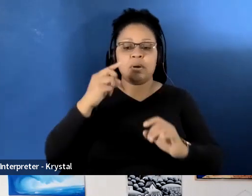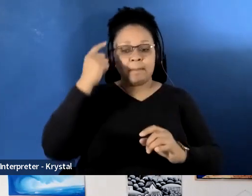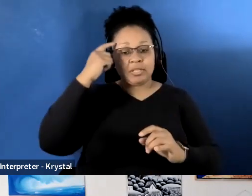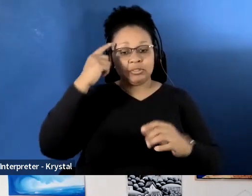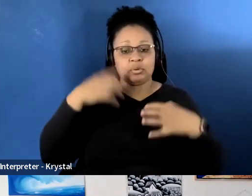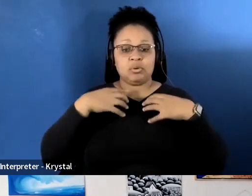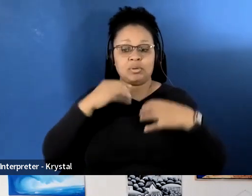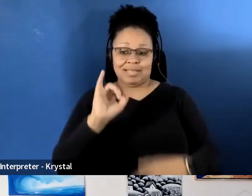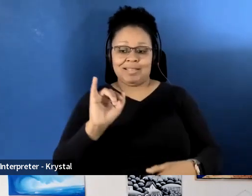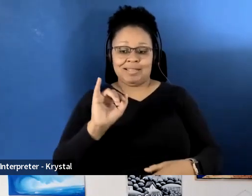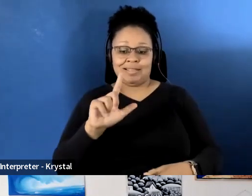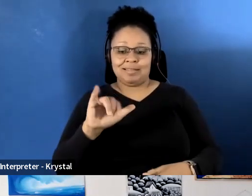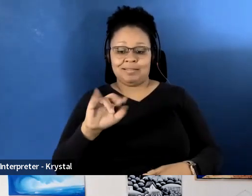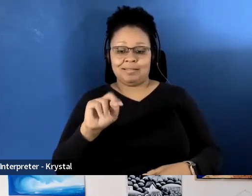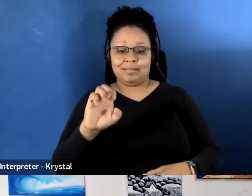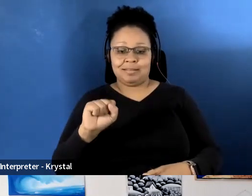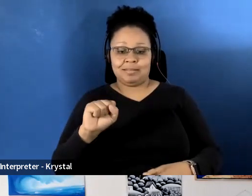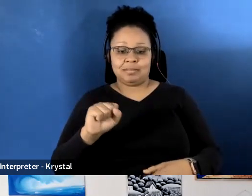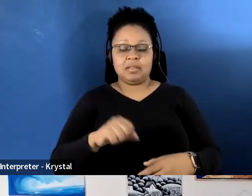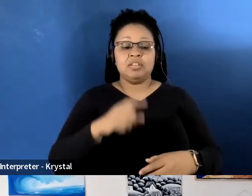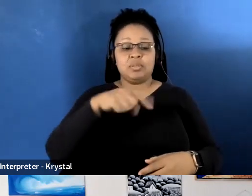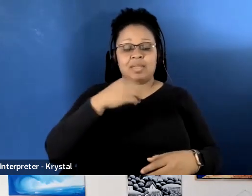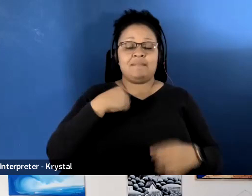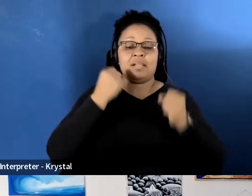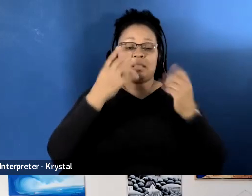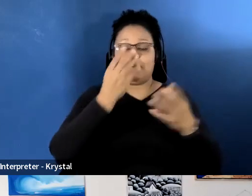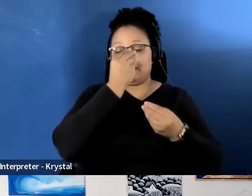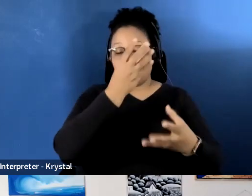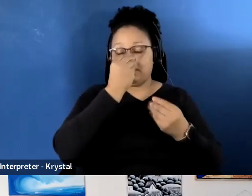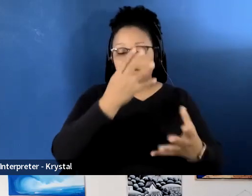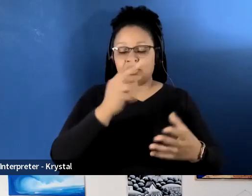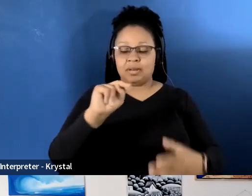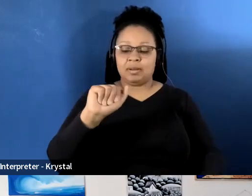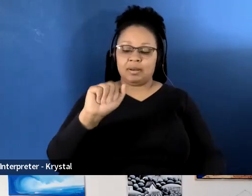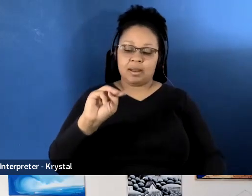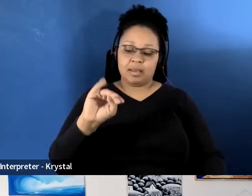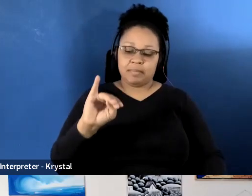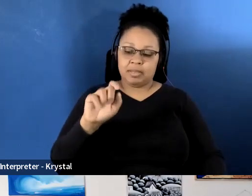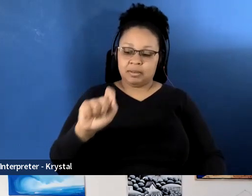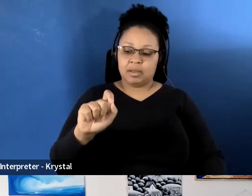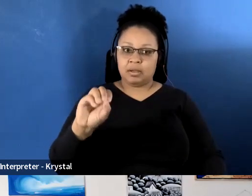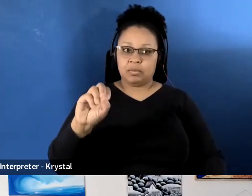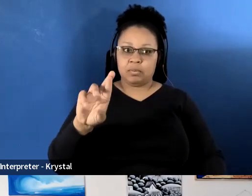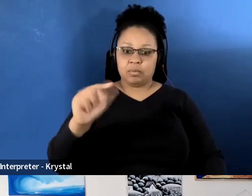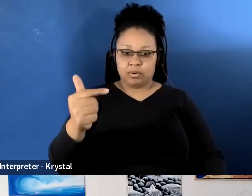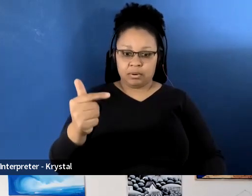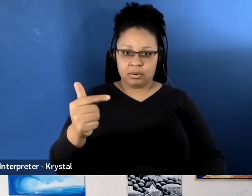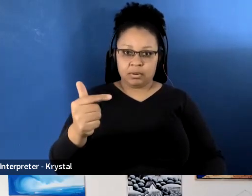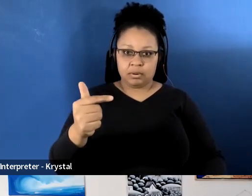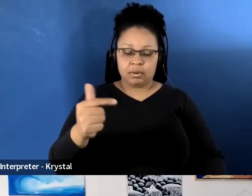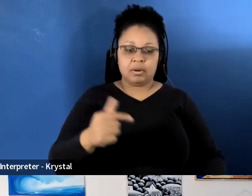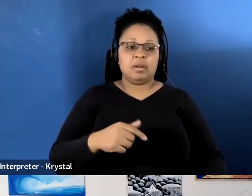NAMI.org has a wealth of info. And then Grace, I am with Able